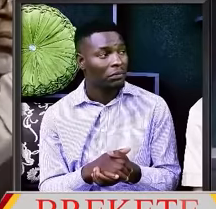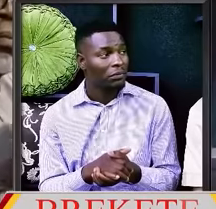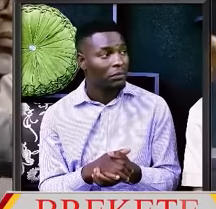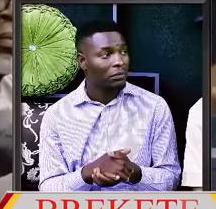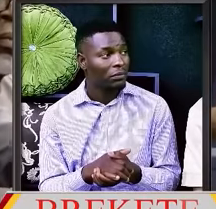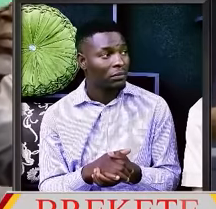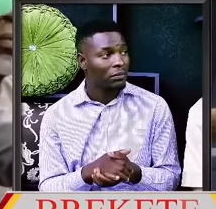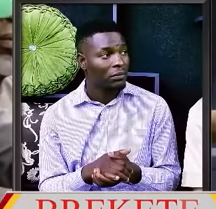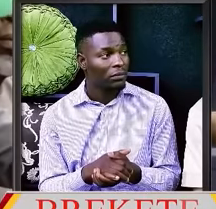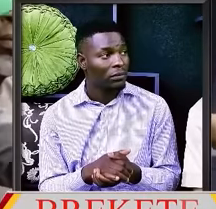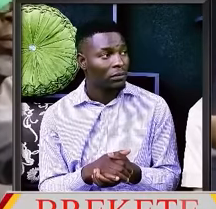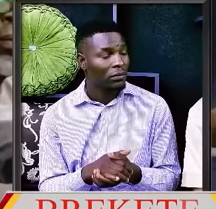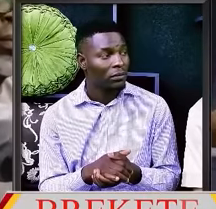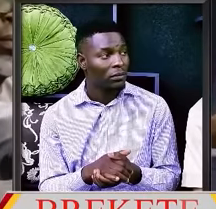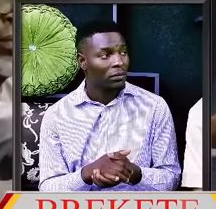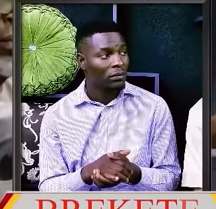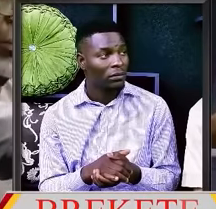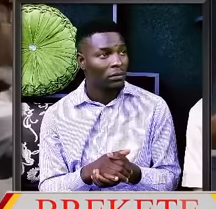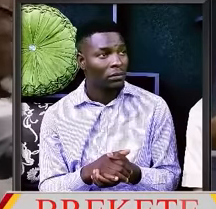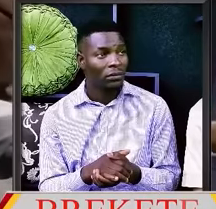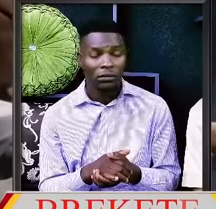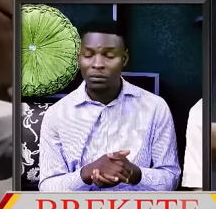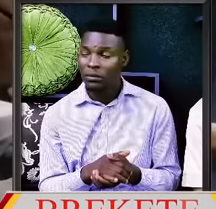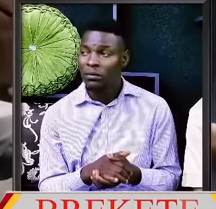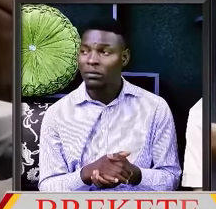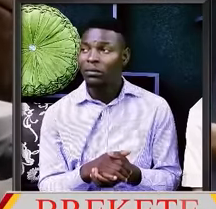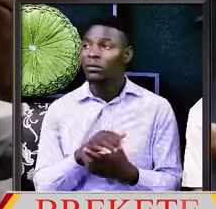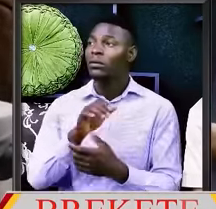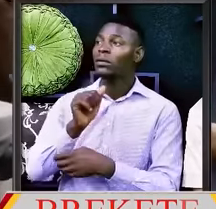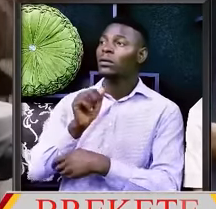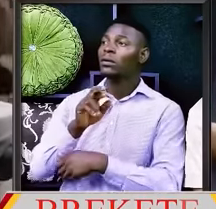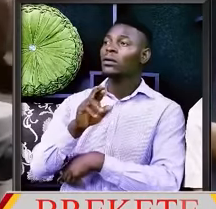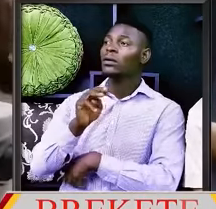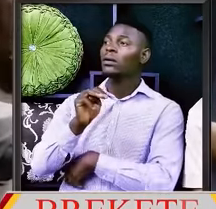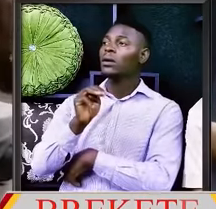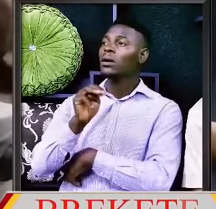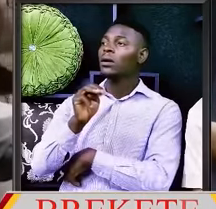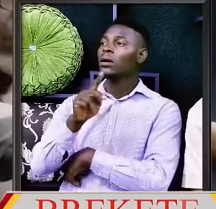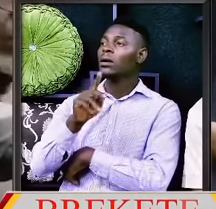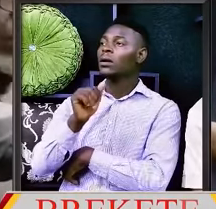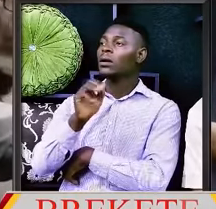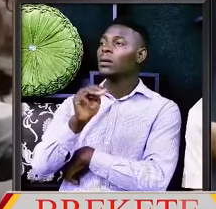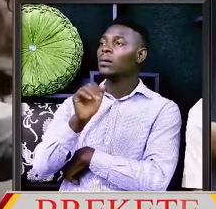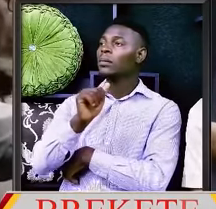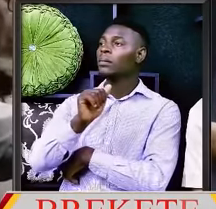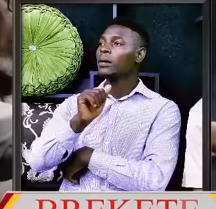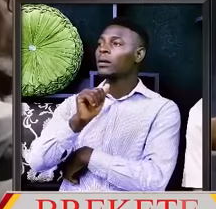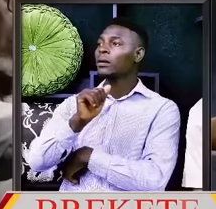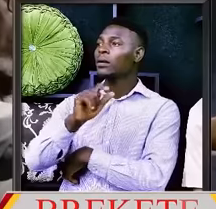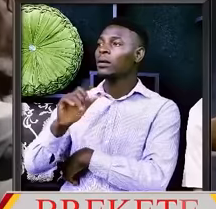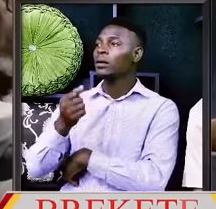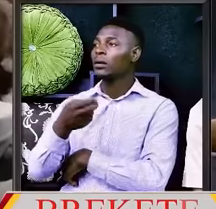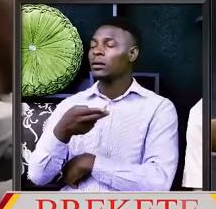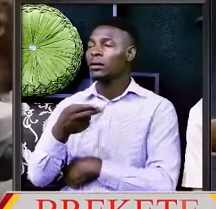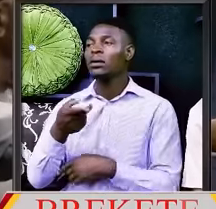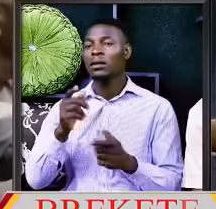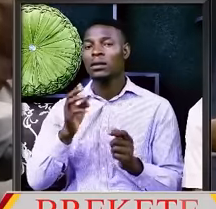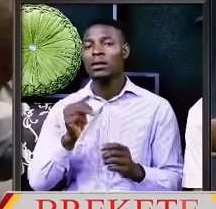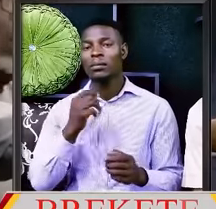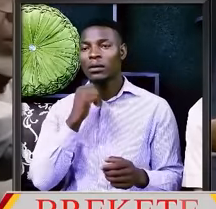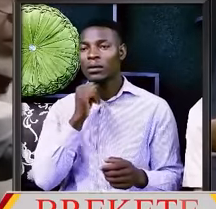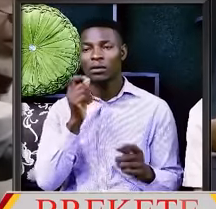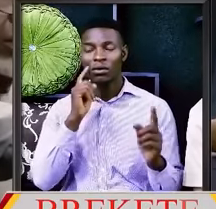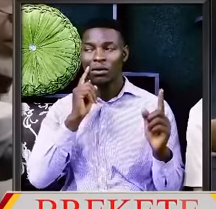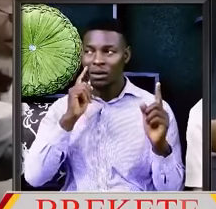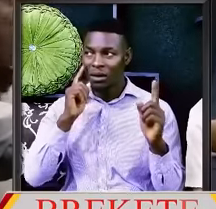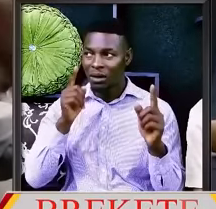have a cause of death. Okay, hold on now. Akan wakala, sir. Make this man no go answer waiting go put her for trouble. You see